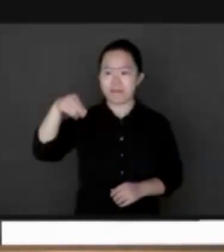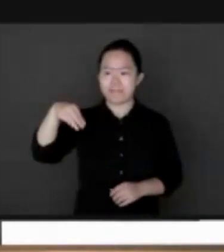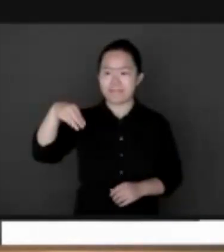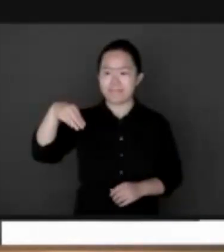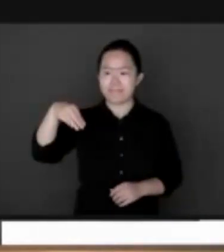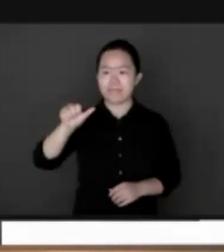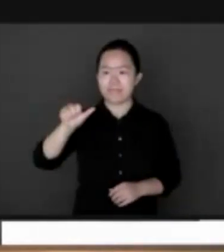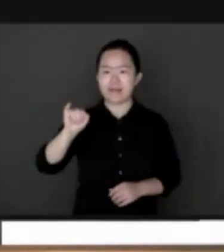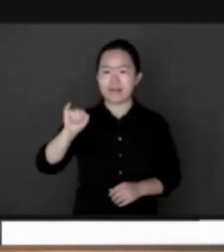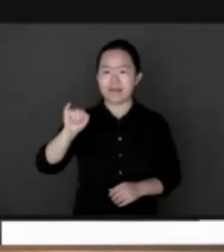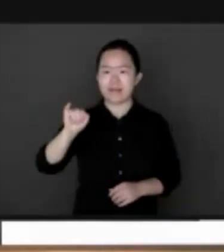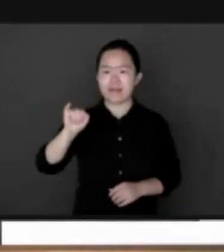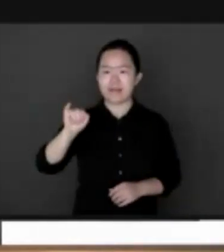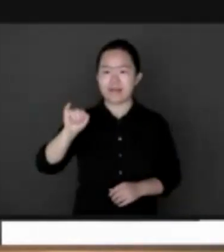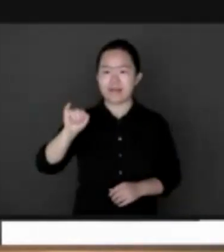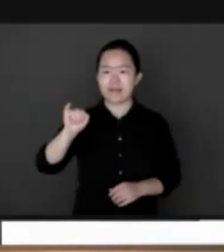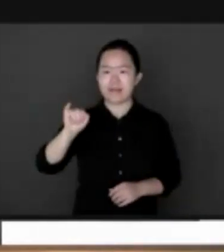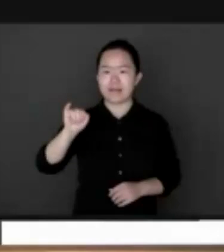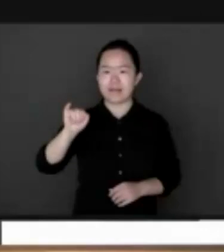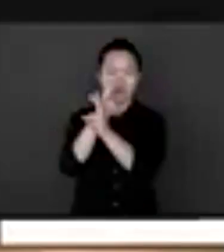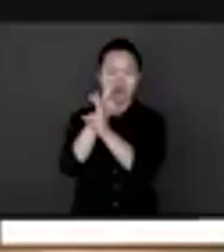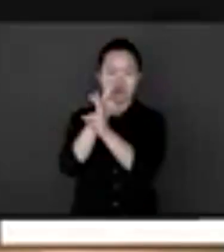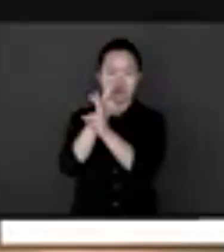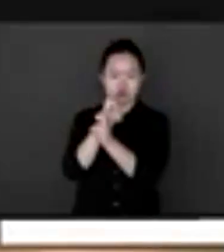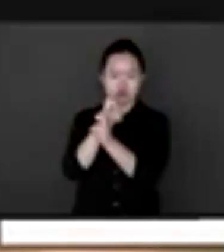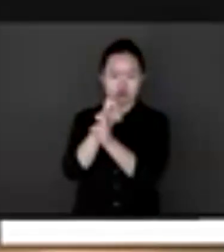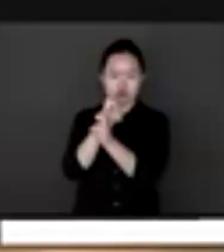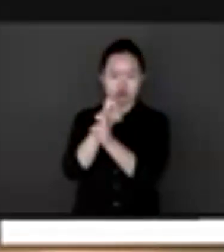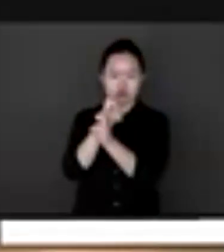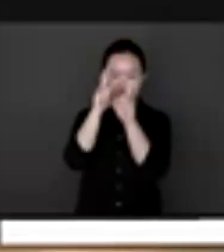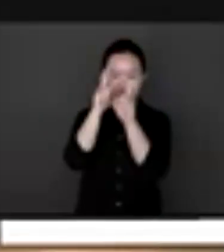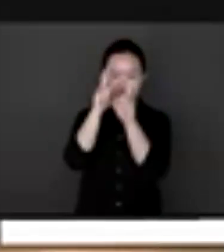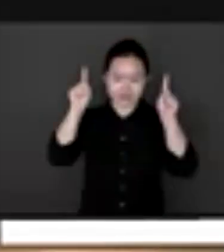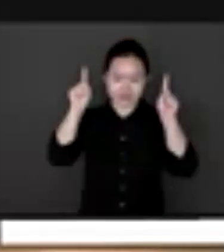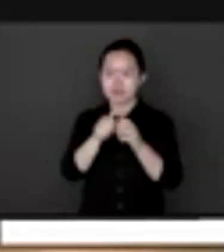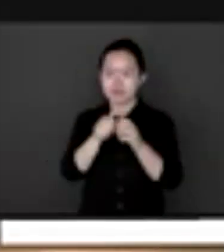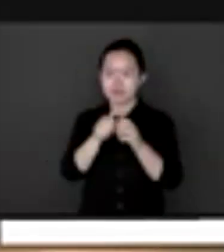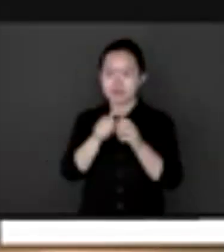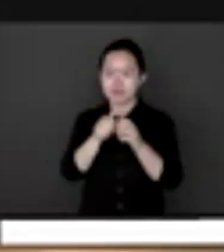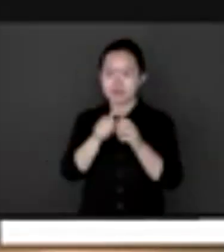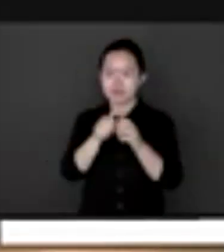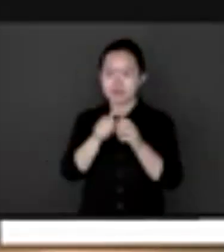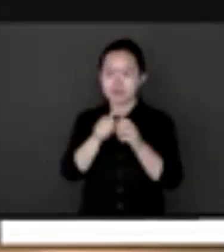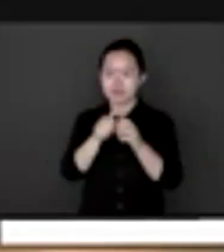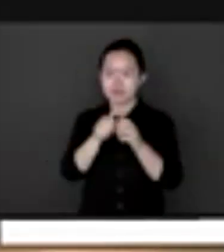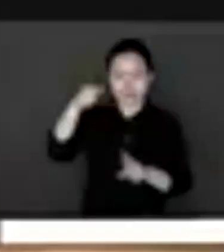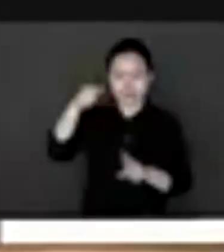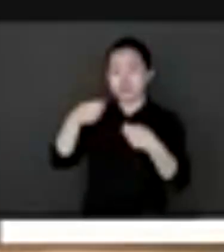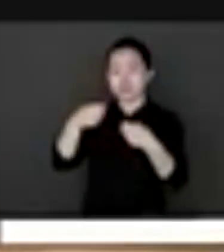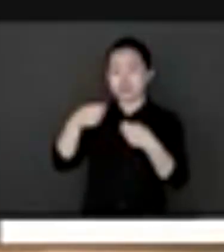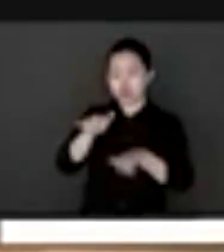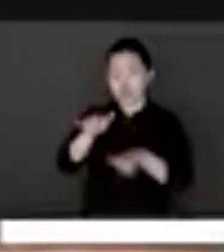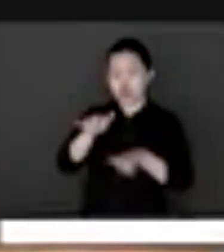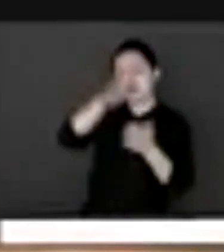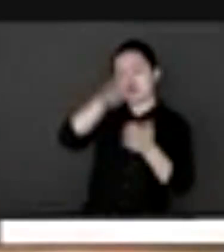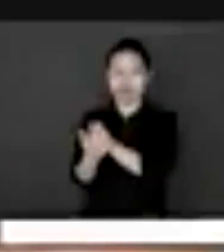capital. Please, Rainer, the floor is yours. Thank you very much. Can you hear me? Yes, we hear you